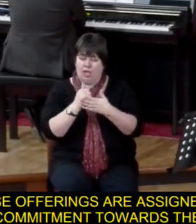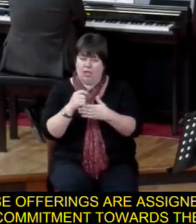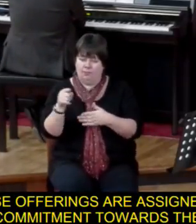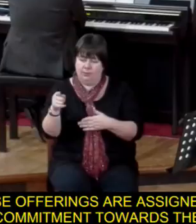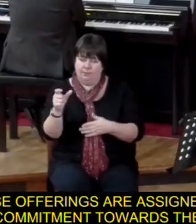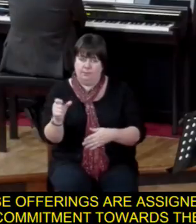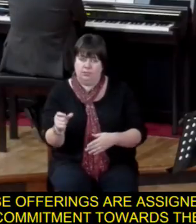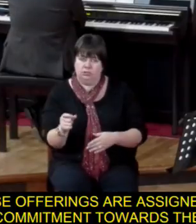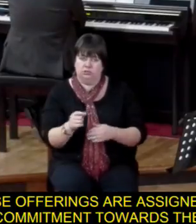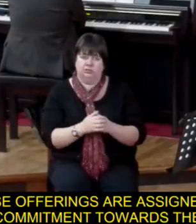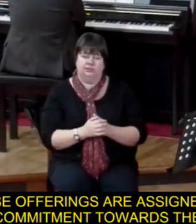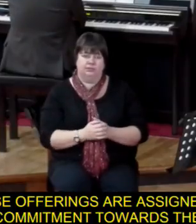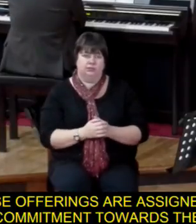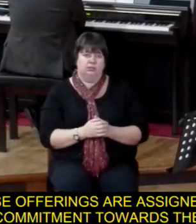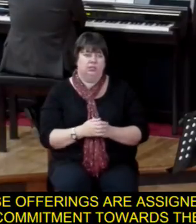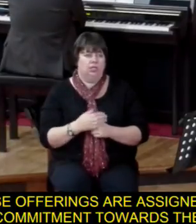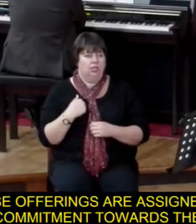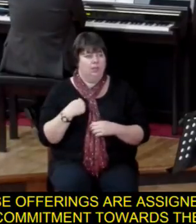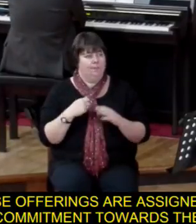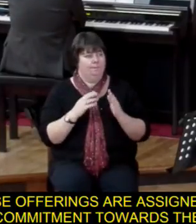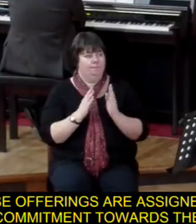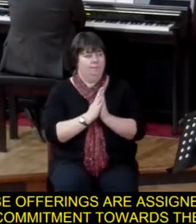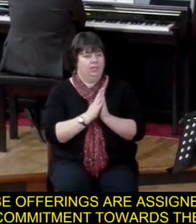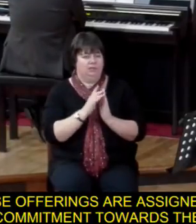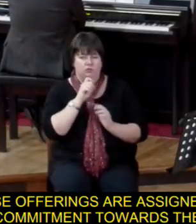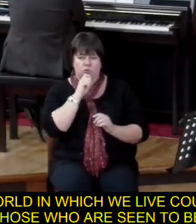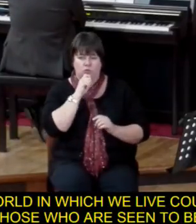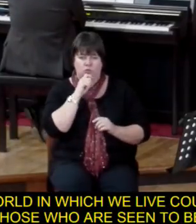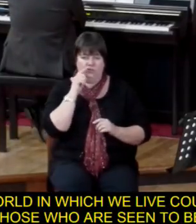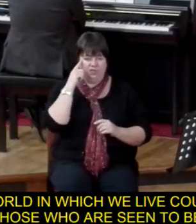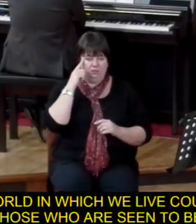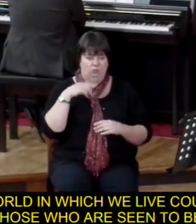We pray for those who think way too highly of themselves,